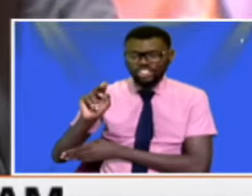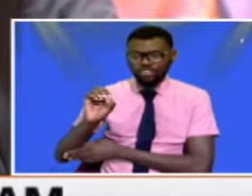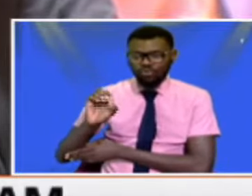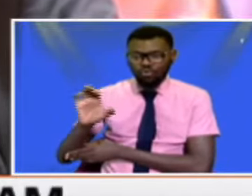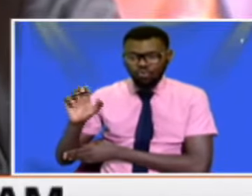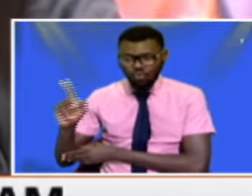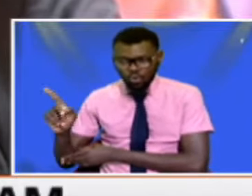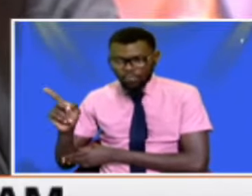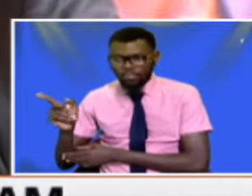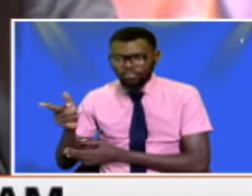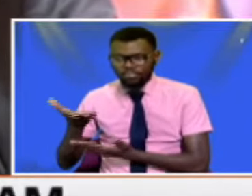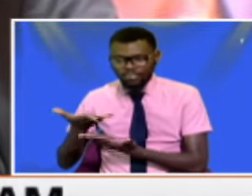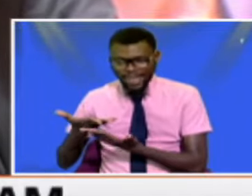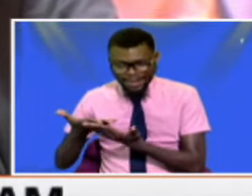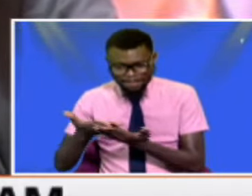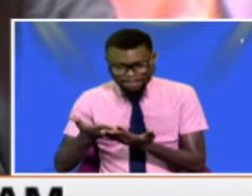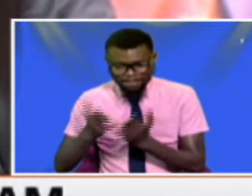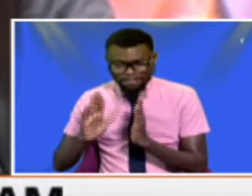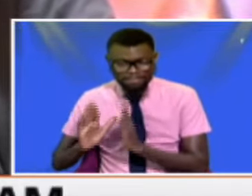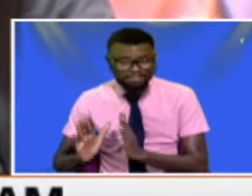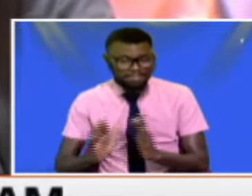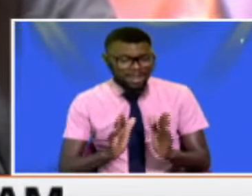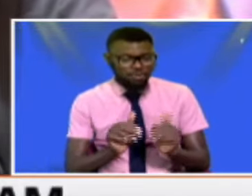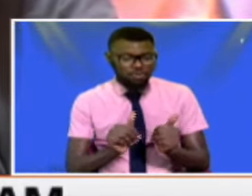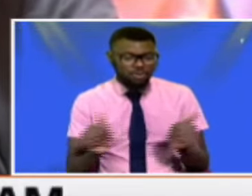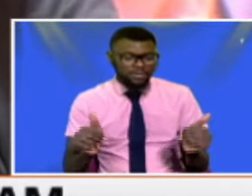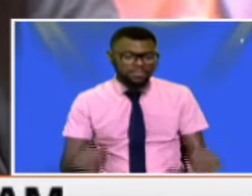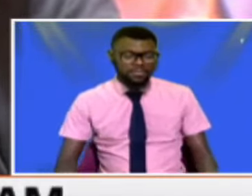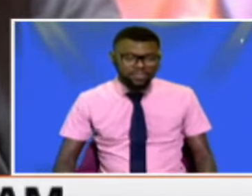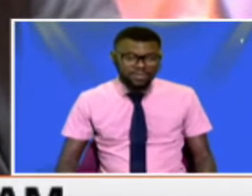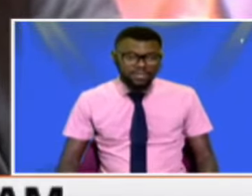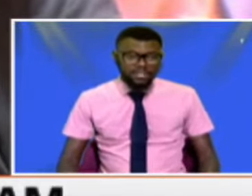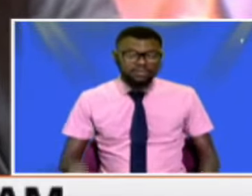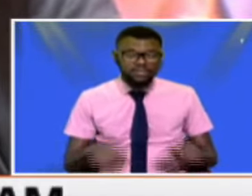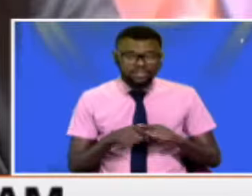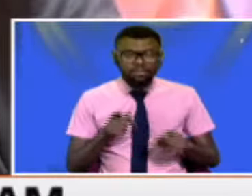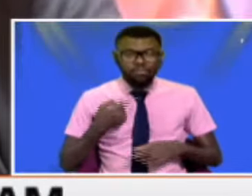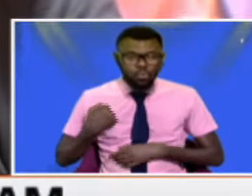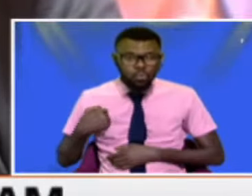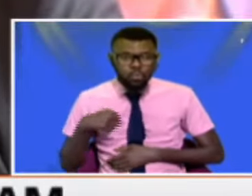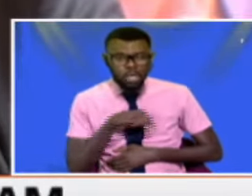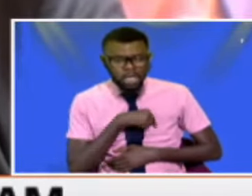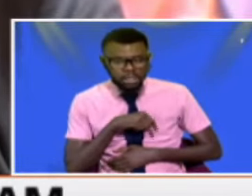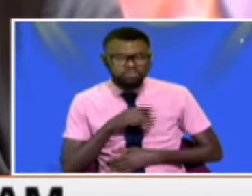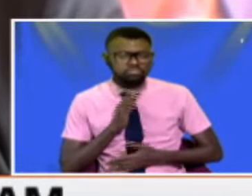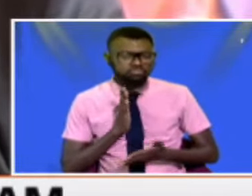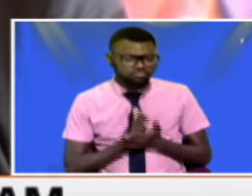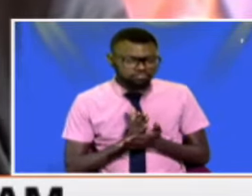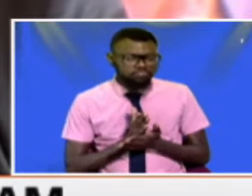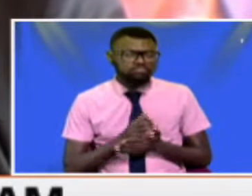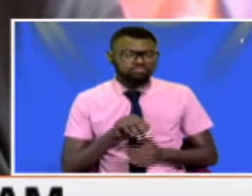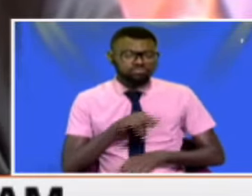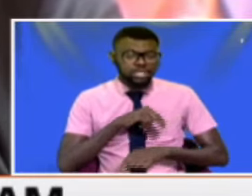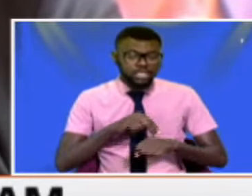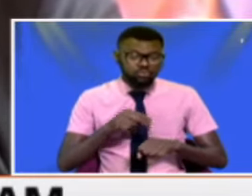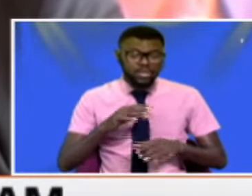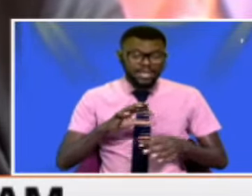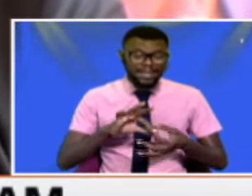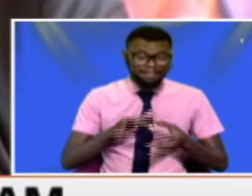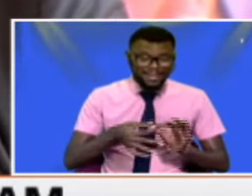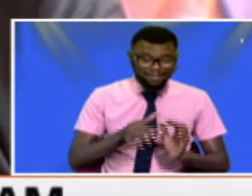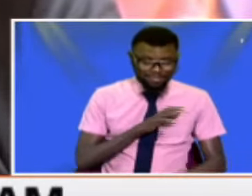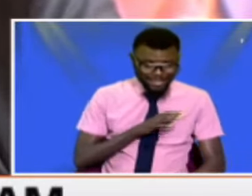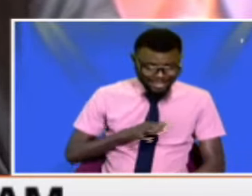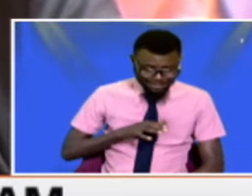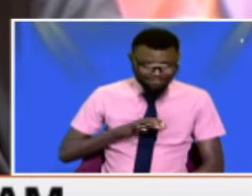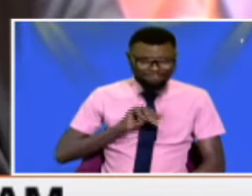preparatory process, pathway to qualifications, we've been doing our best as the National Olympic Committee of Kenya to ensure